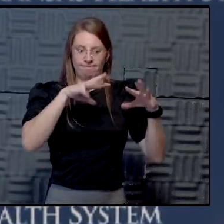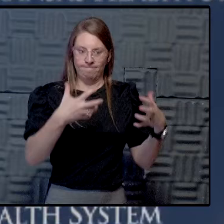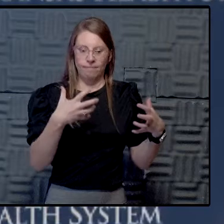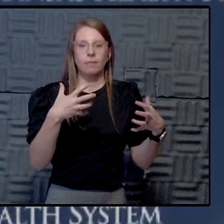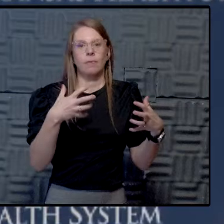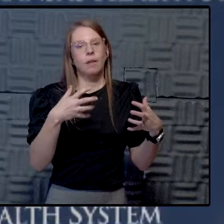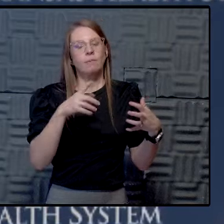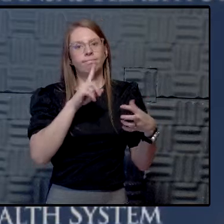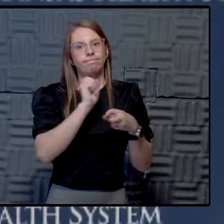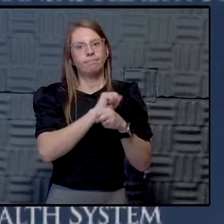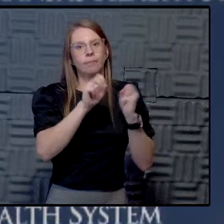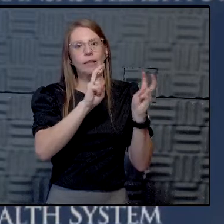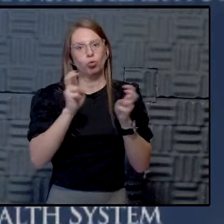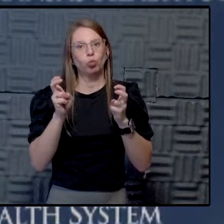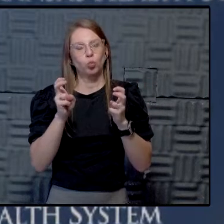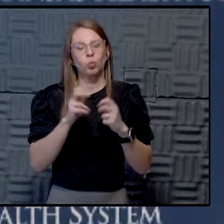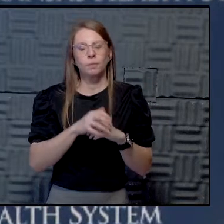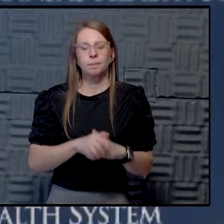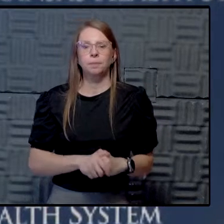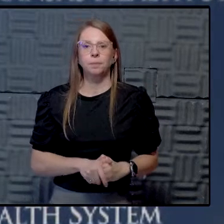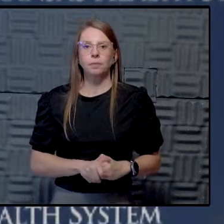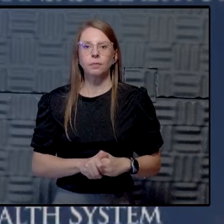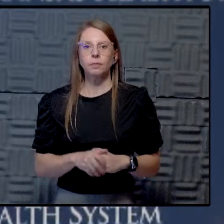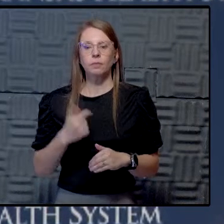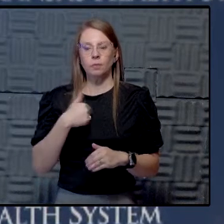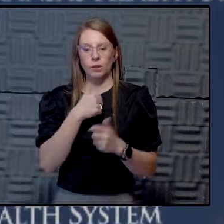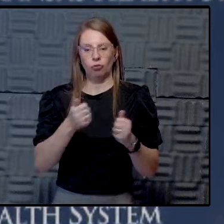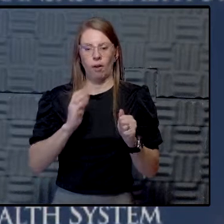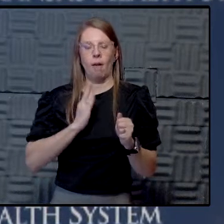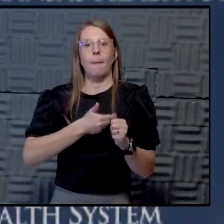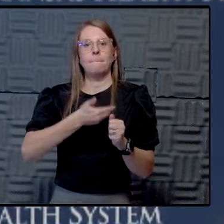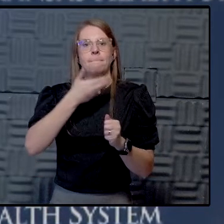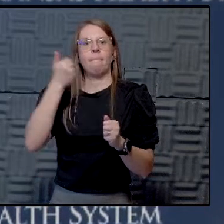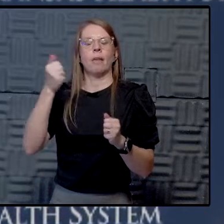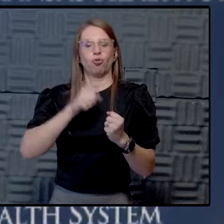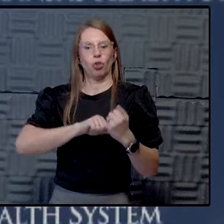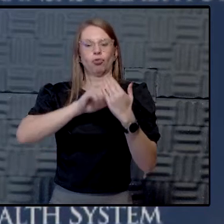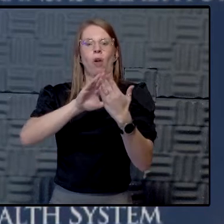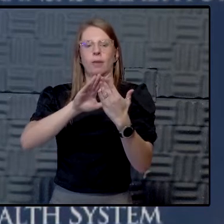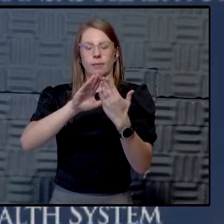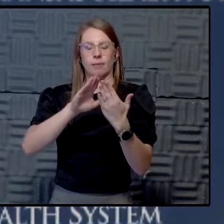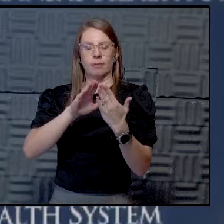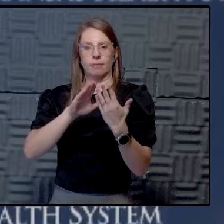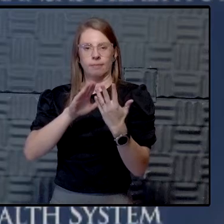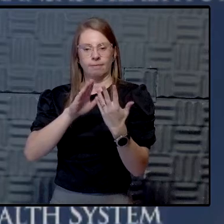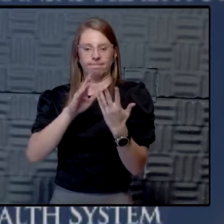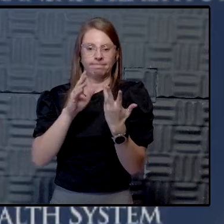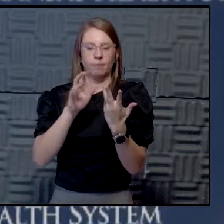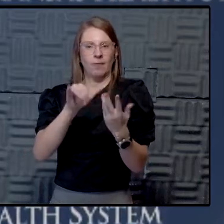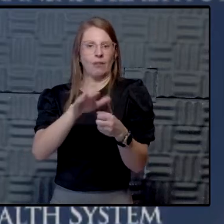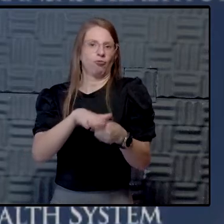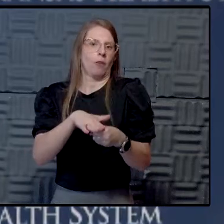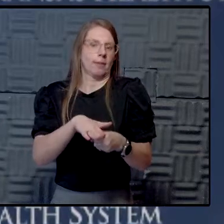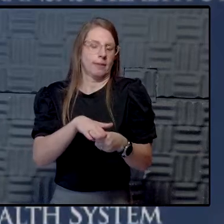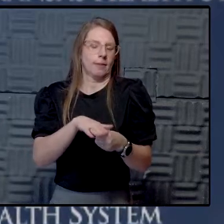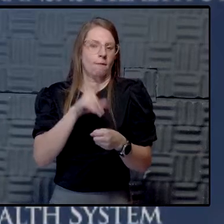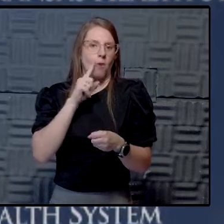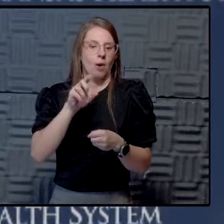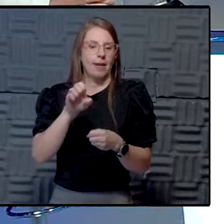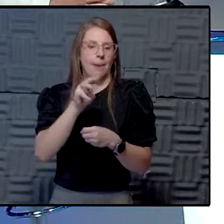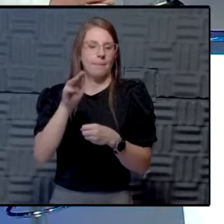issue. And we are taking the best steps that we can as we learn and grow about how to address that kind of stress in the EMS